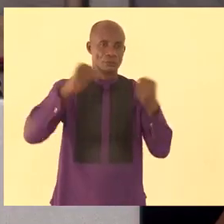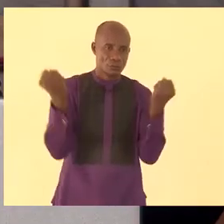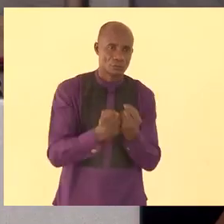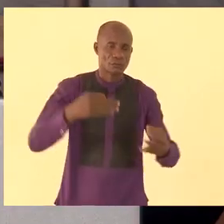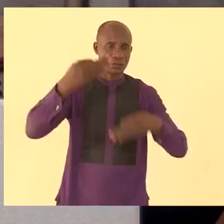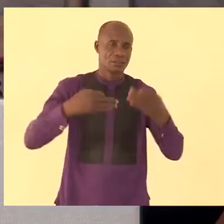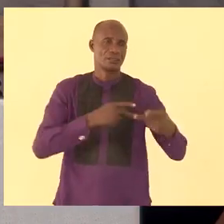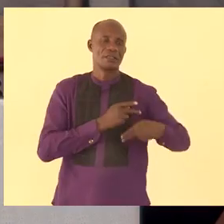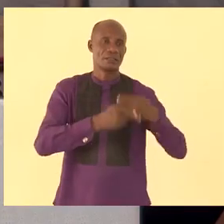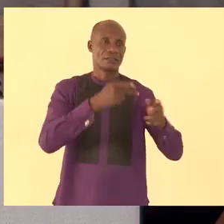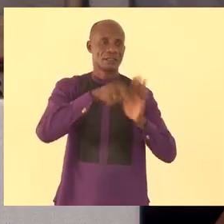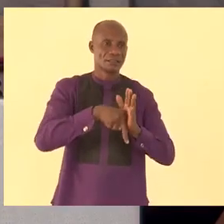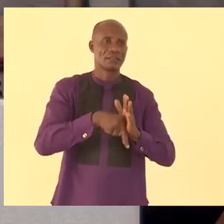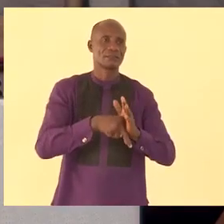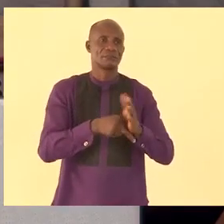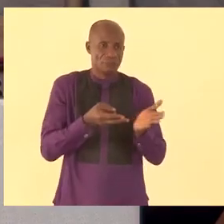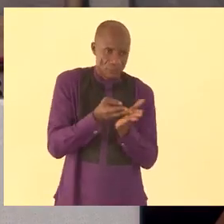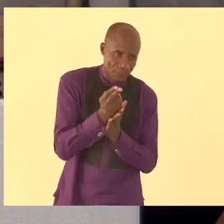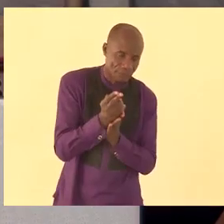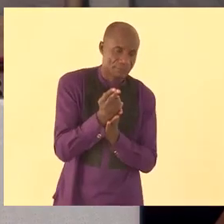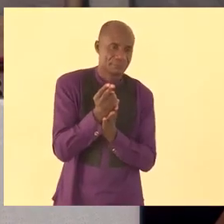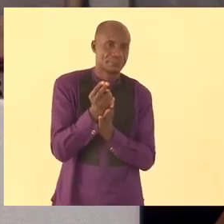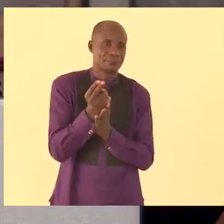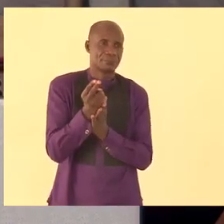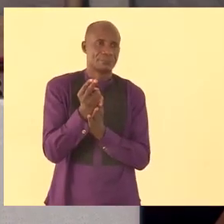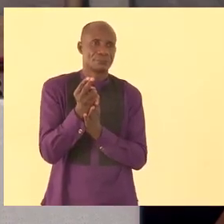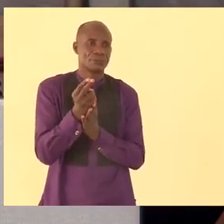social justice, kindness, honesty,